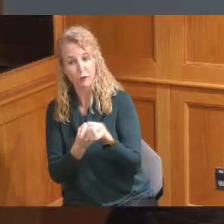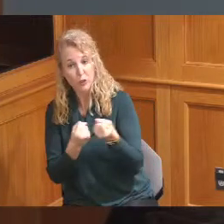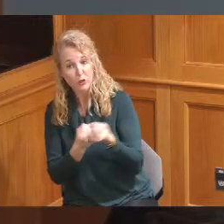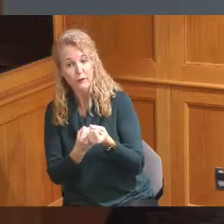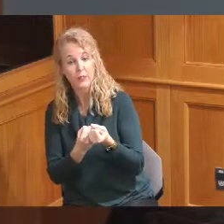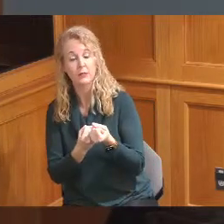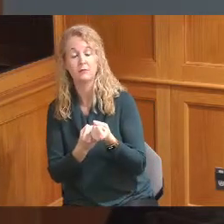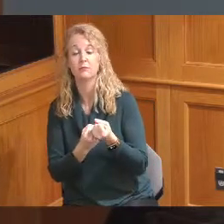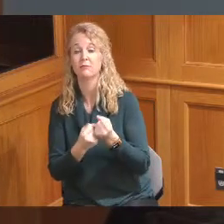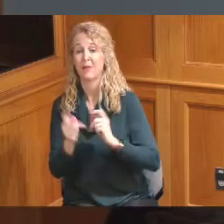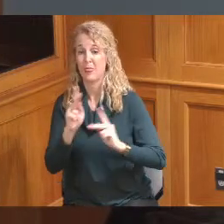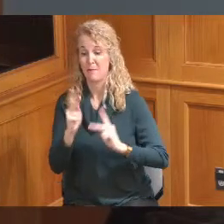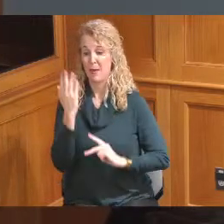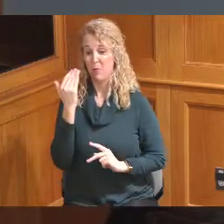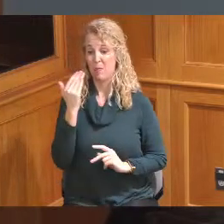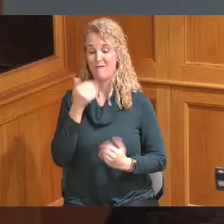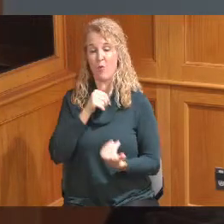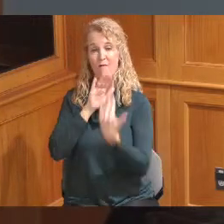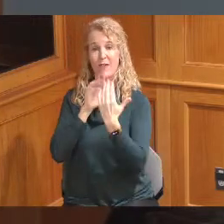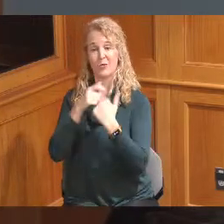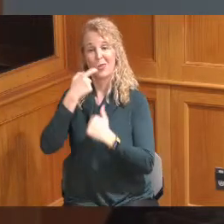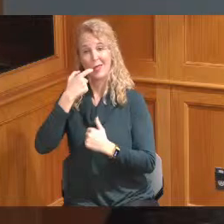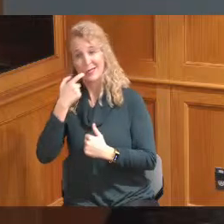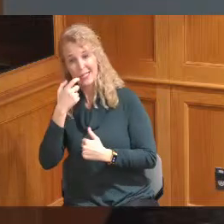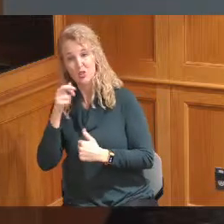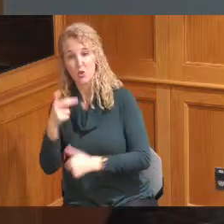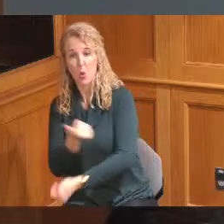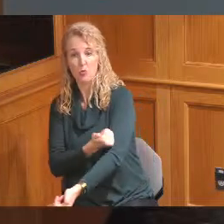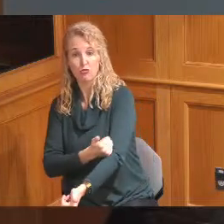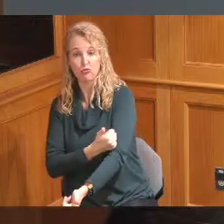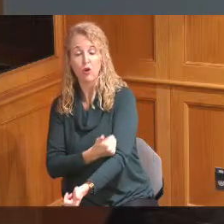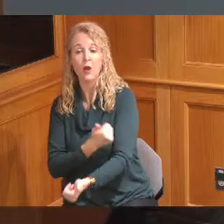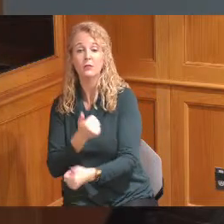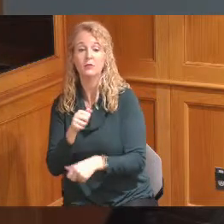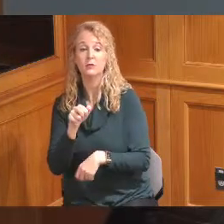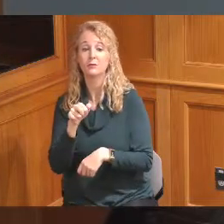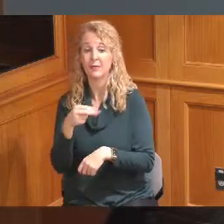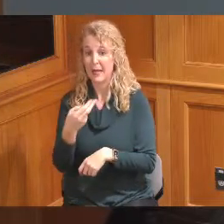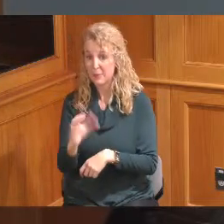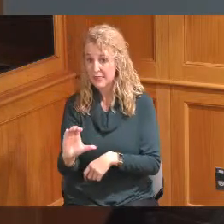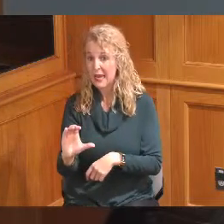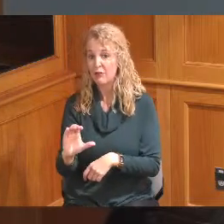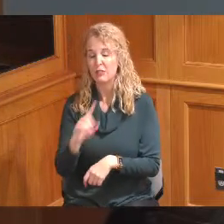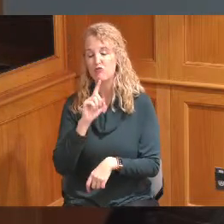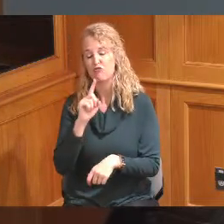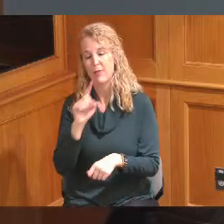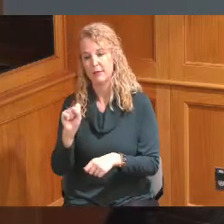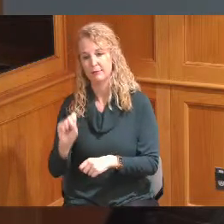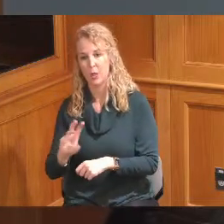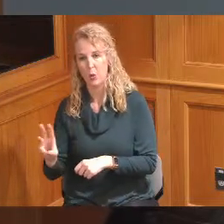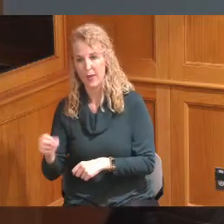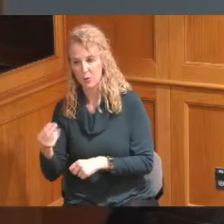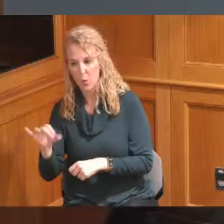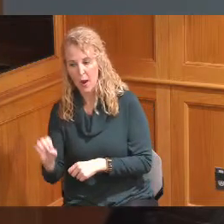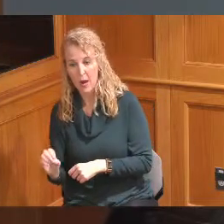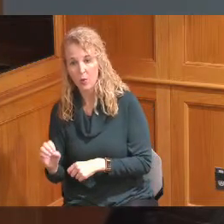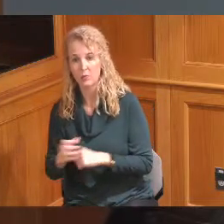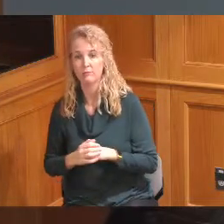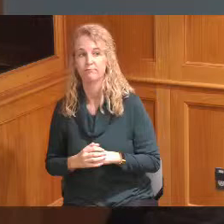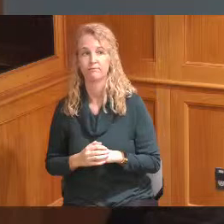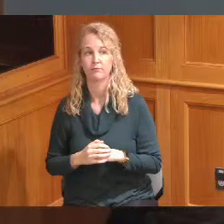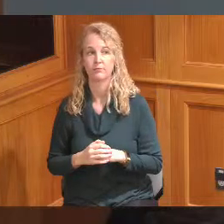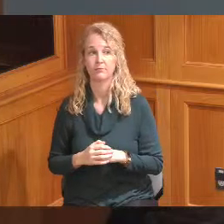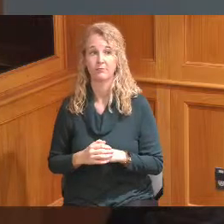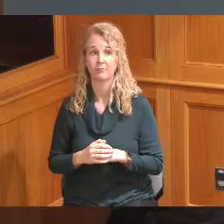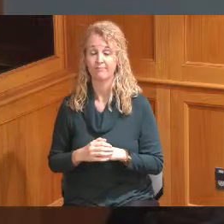individuals facing addiction and substance abuse challenges in Hamilton County and greater Southwest Ohio.